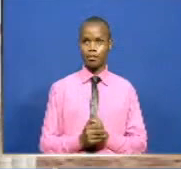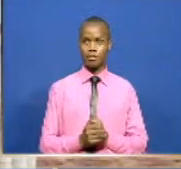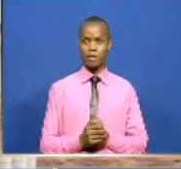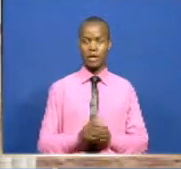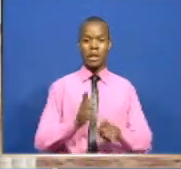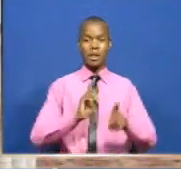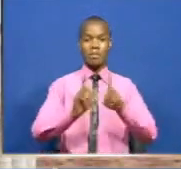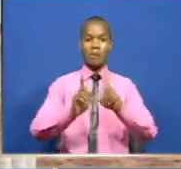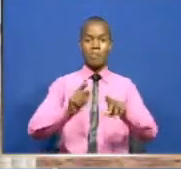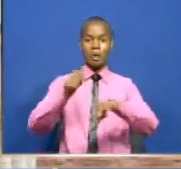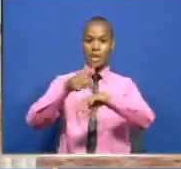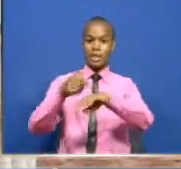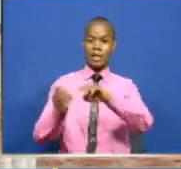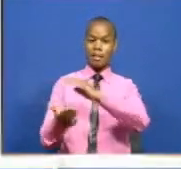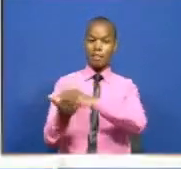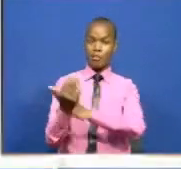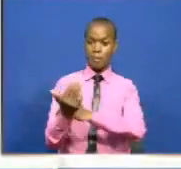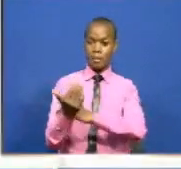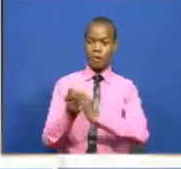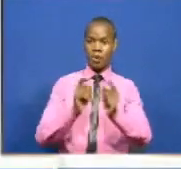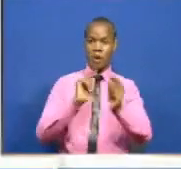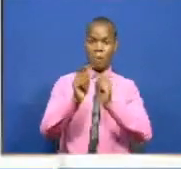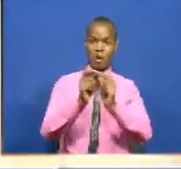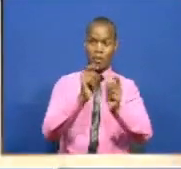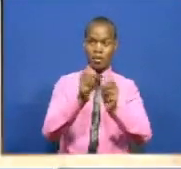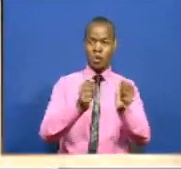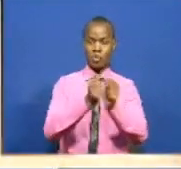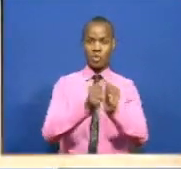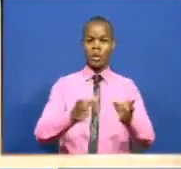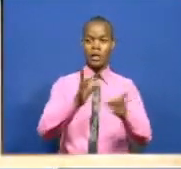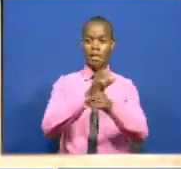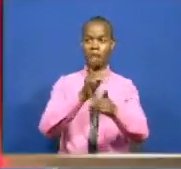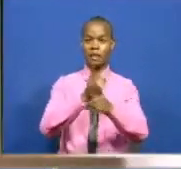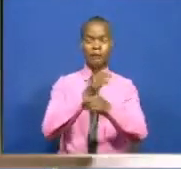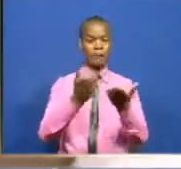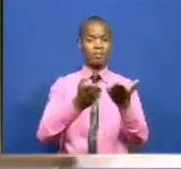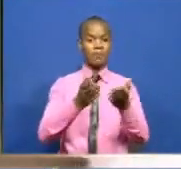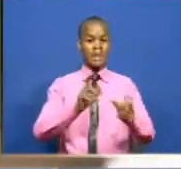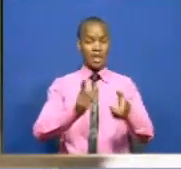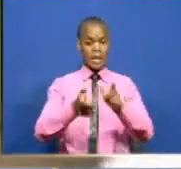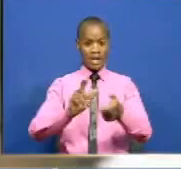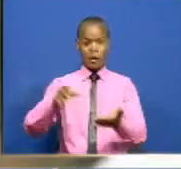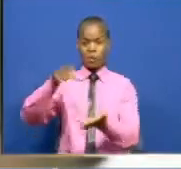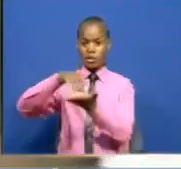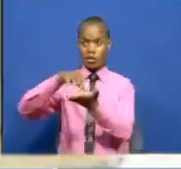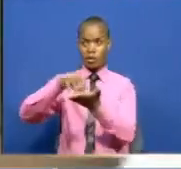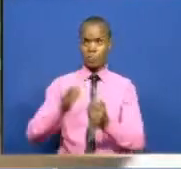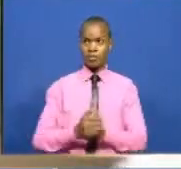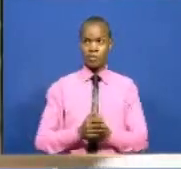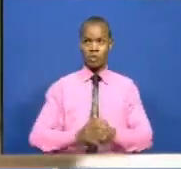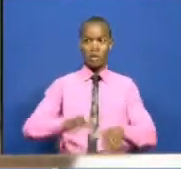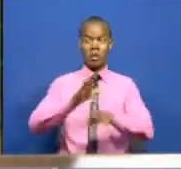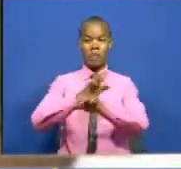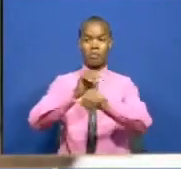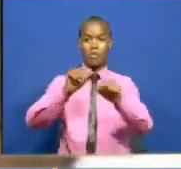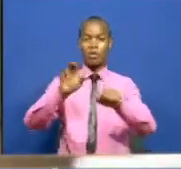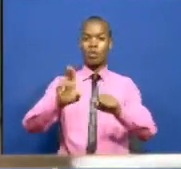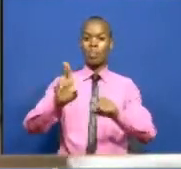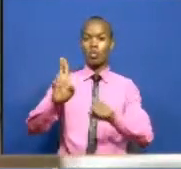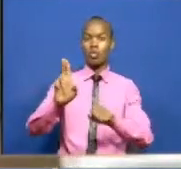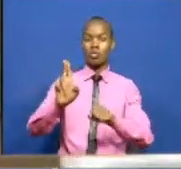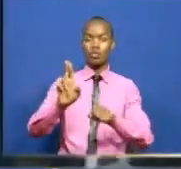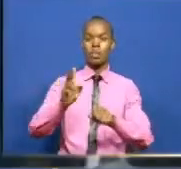Speaking early in the morning during an interview with several radio stations in the country, President Kenyatta dismissed claims that a BBI